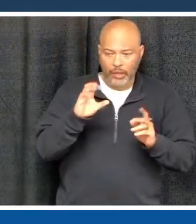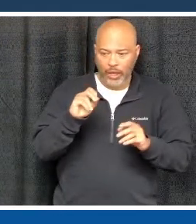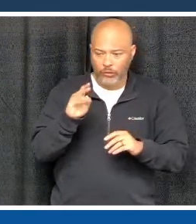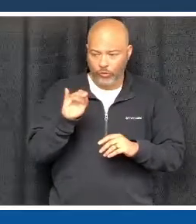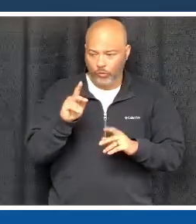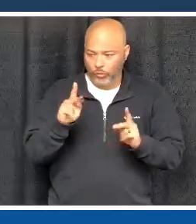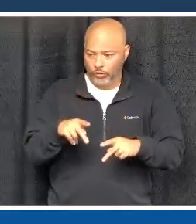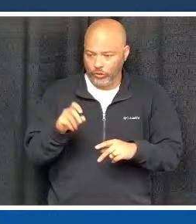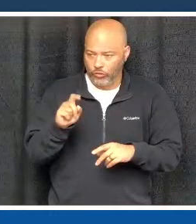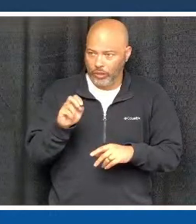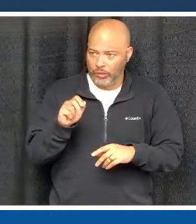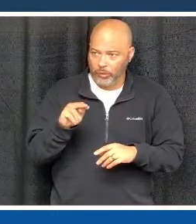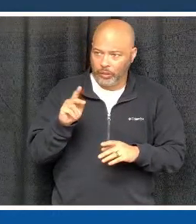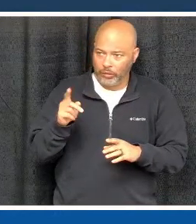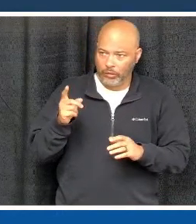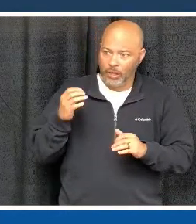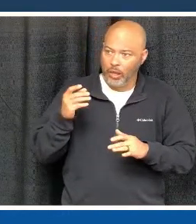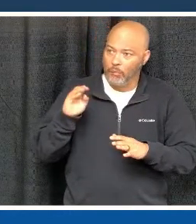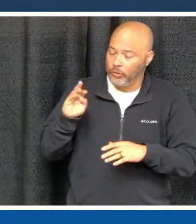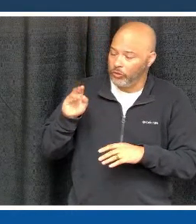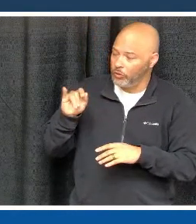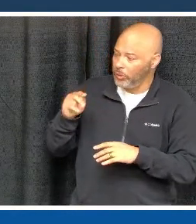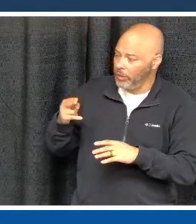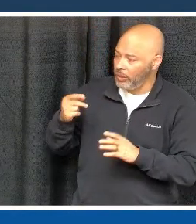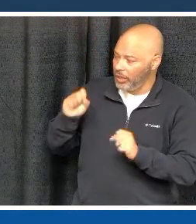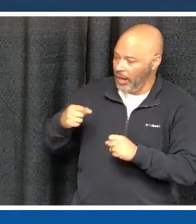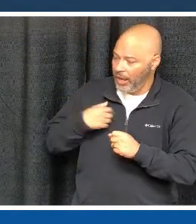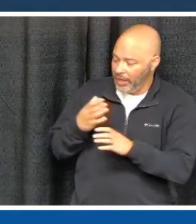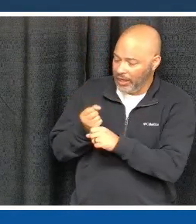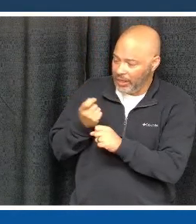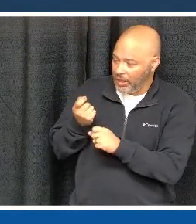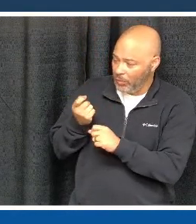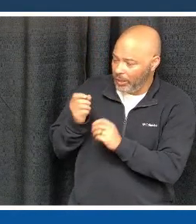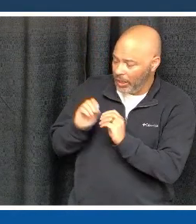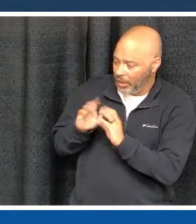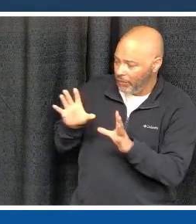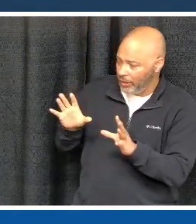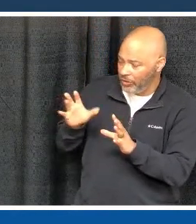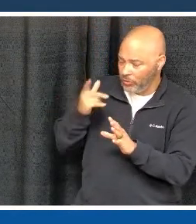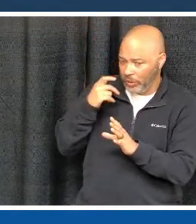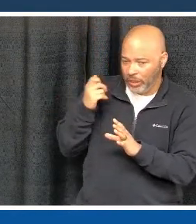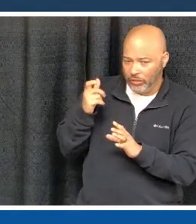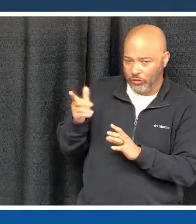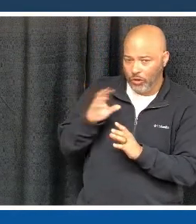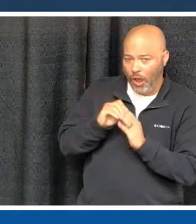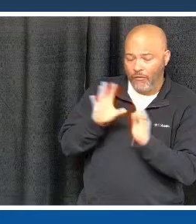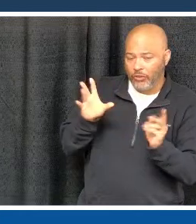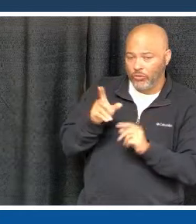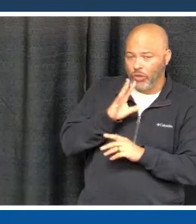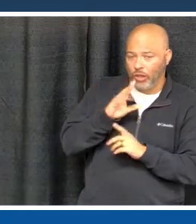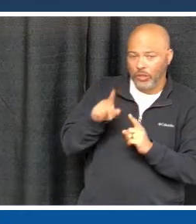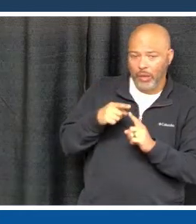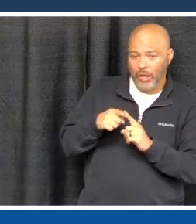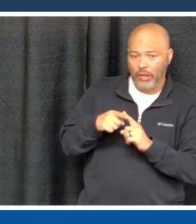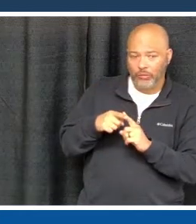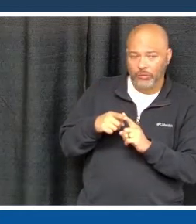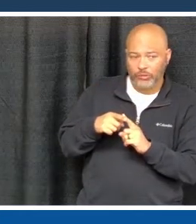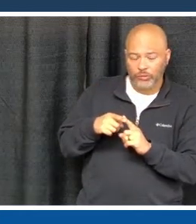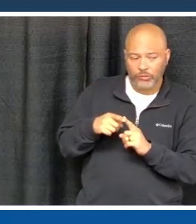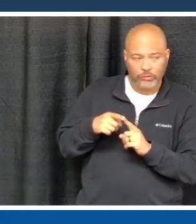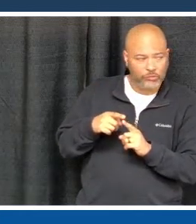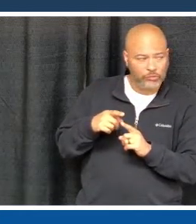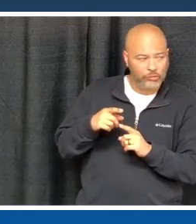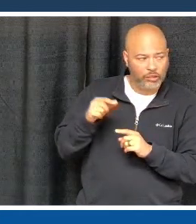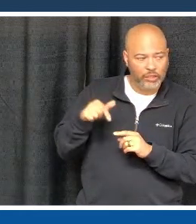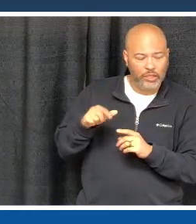Mr. Smith, first, can I get just a little bit of a clarification? Because obviously you talked about the fact that